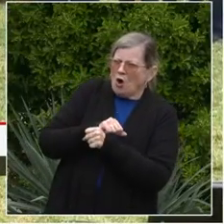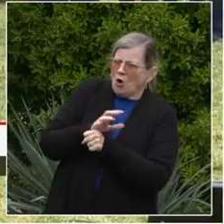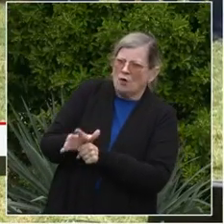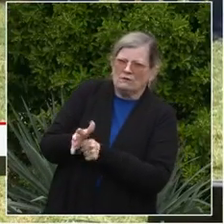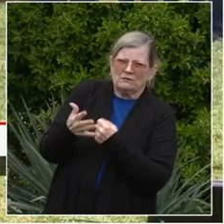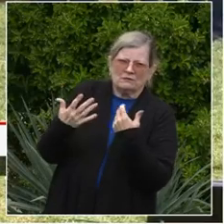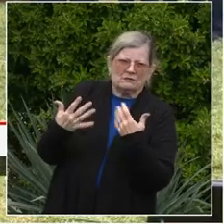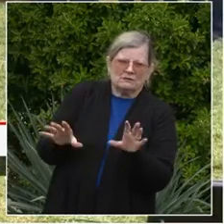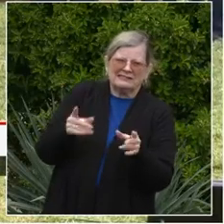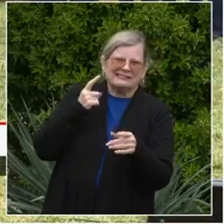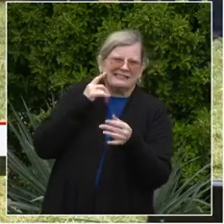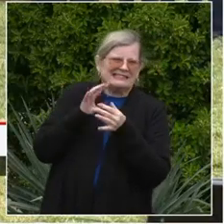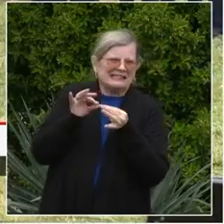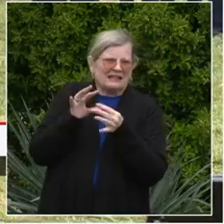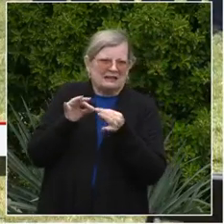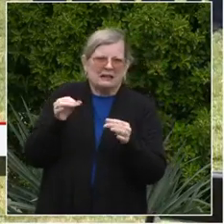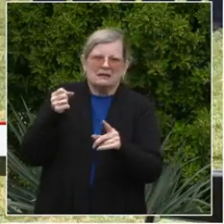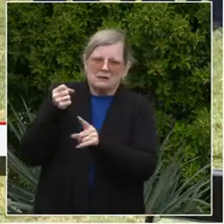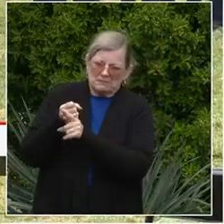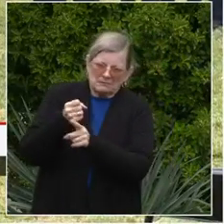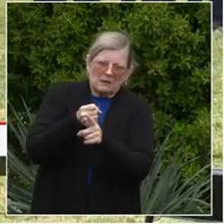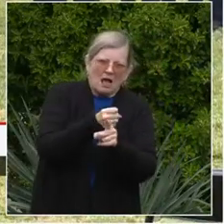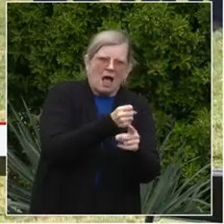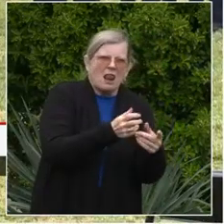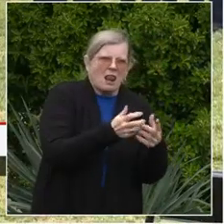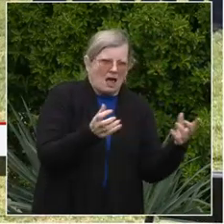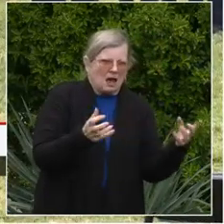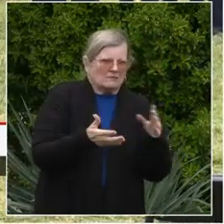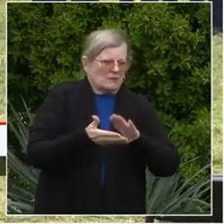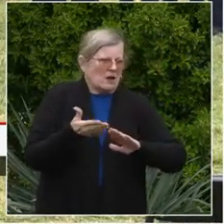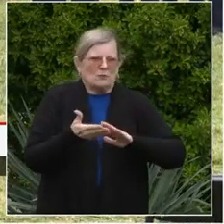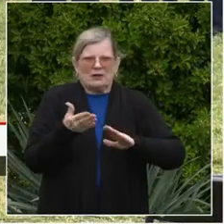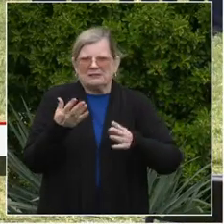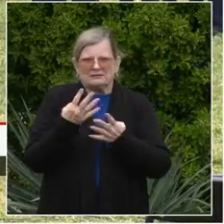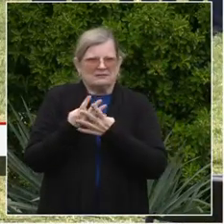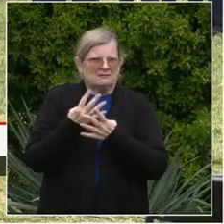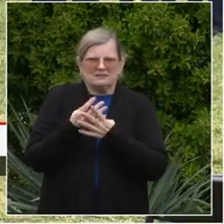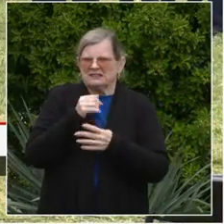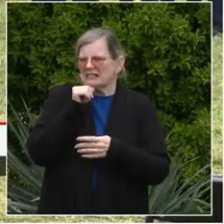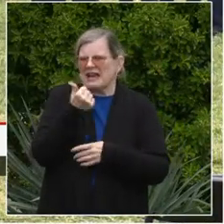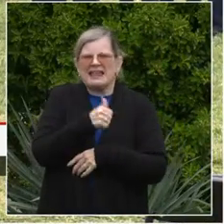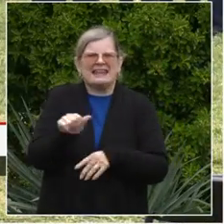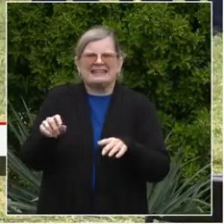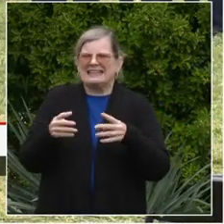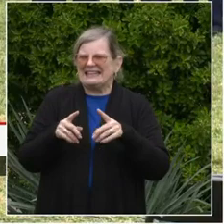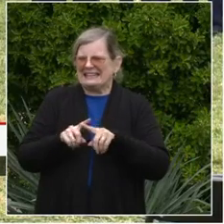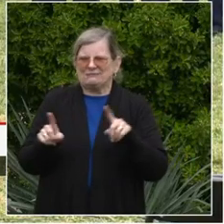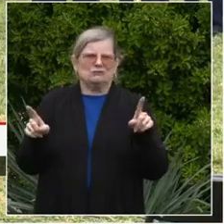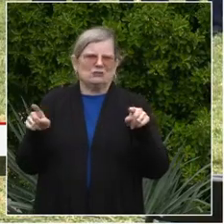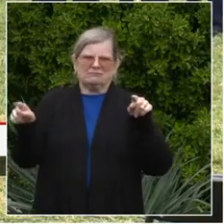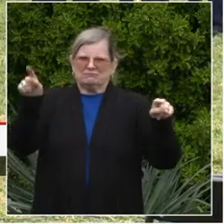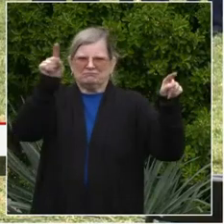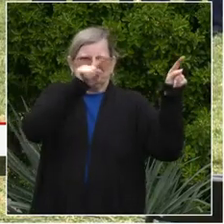lot, and the operations of the jail is no different. Our focus has been on the safety of our residents, and we have